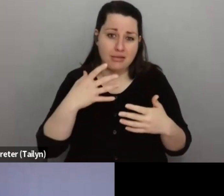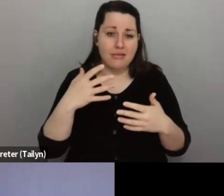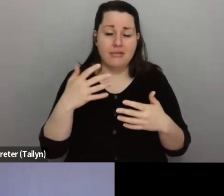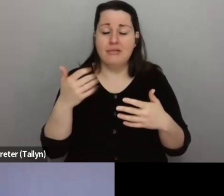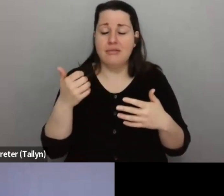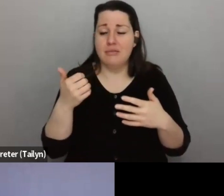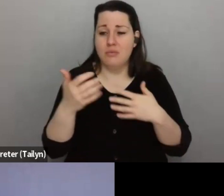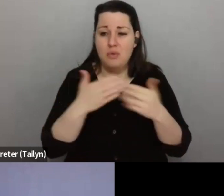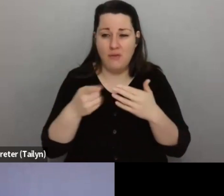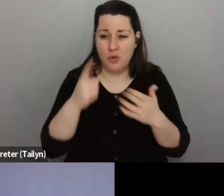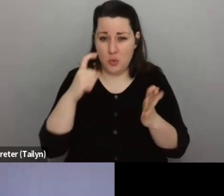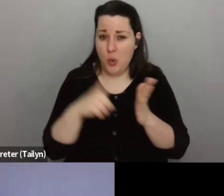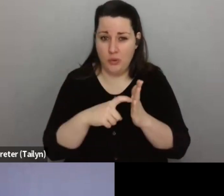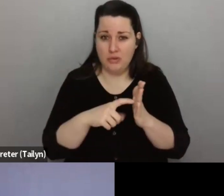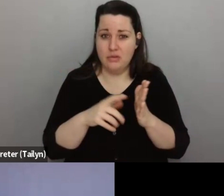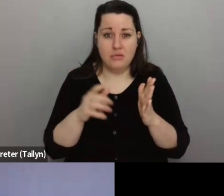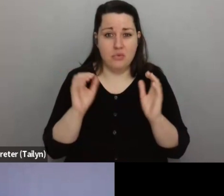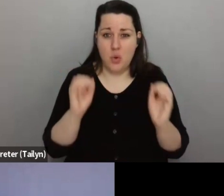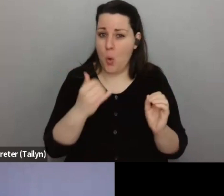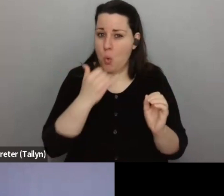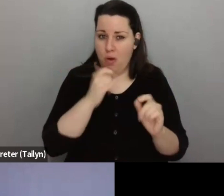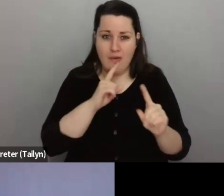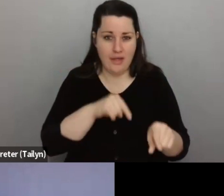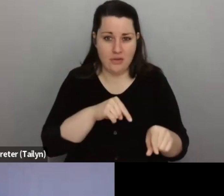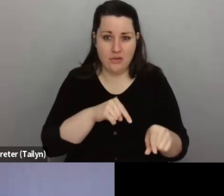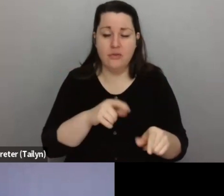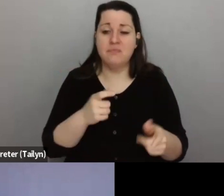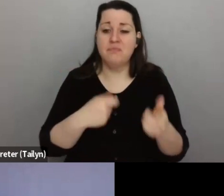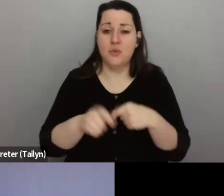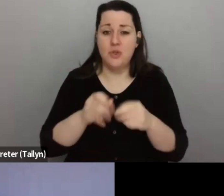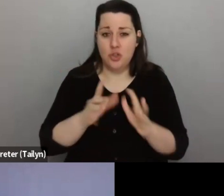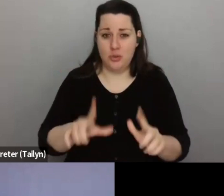that you notice at all. There are no wrong answers.